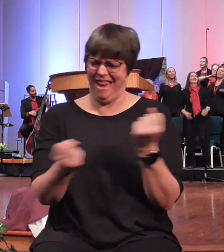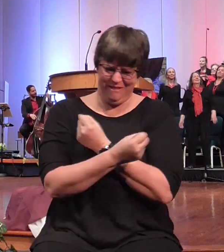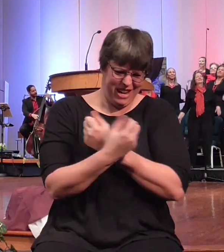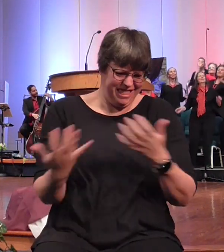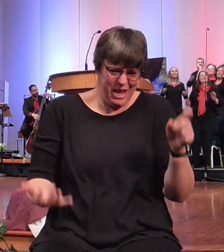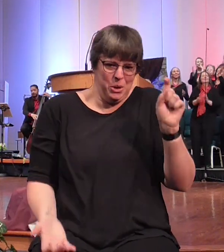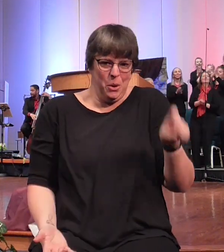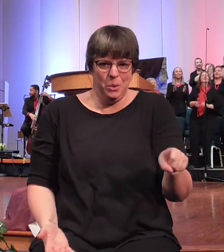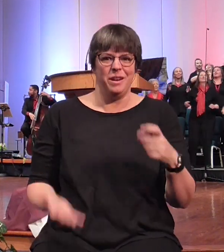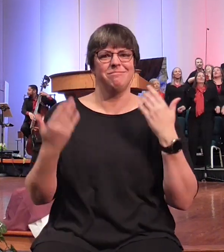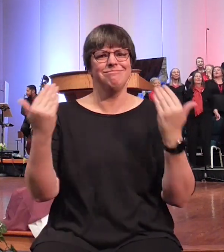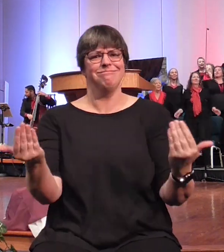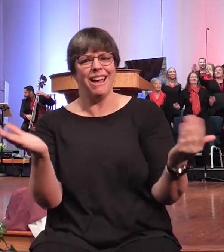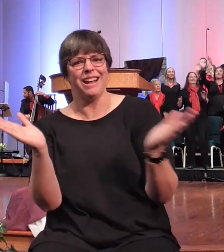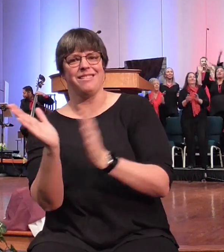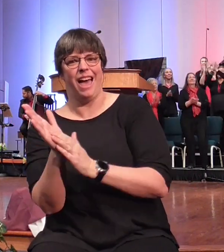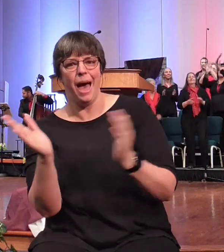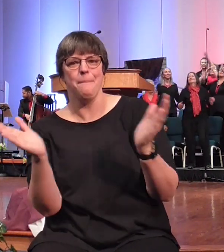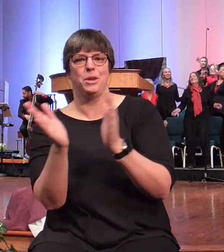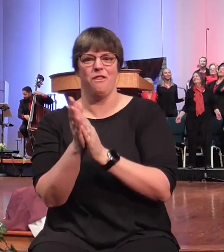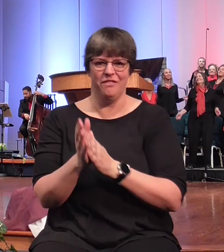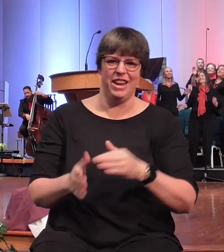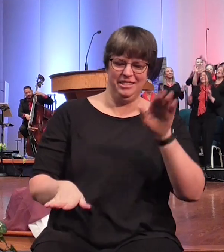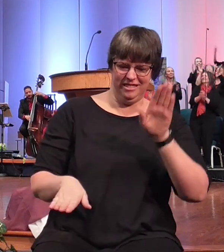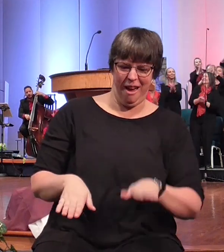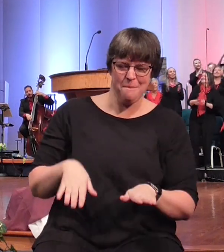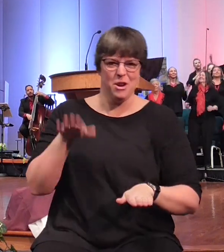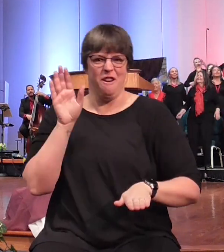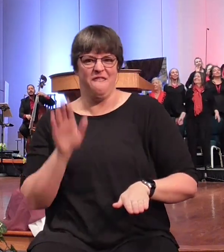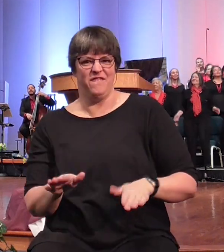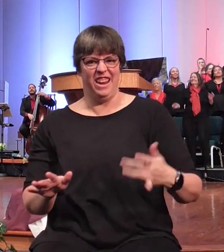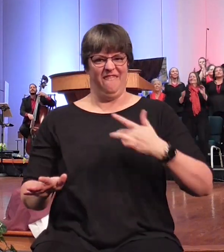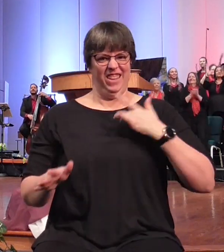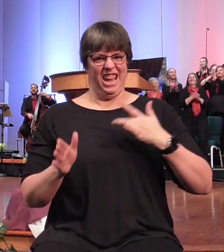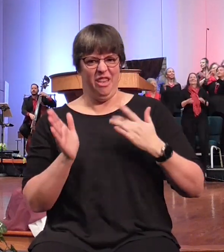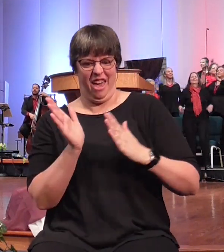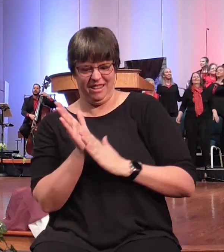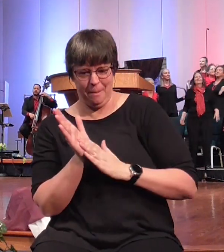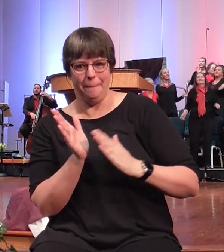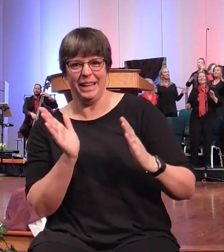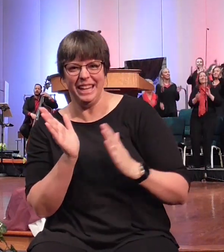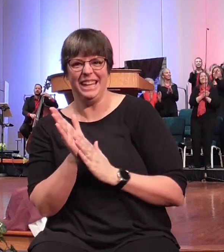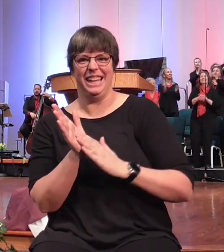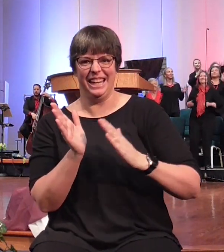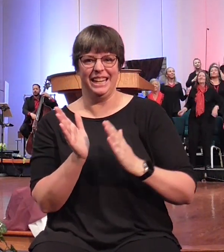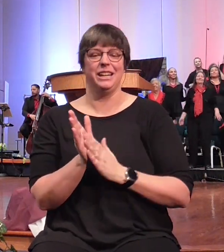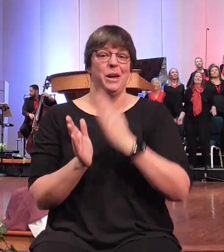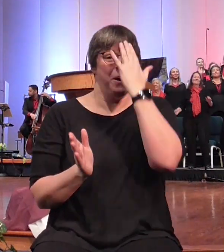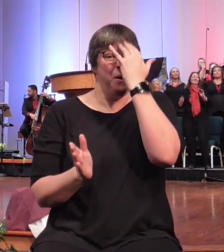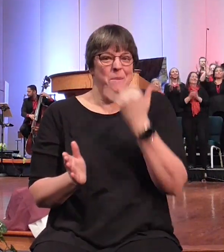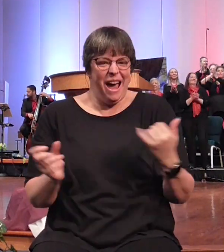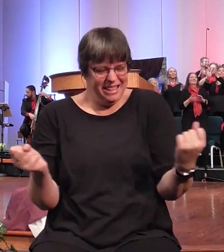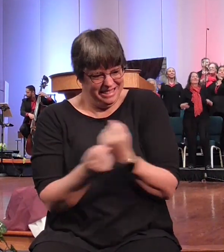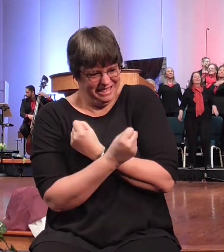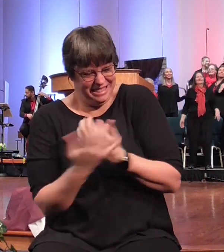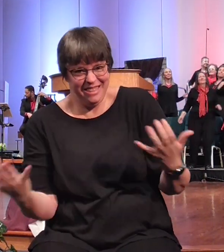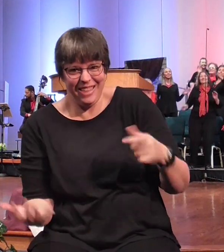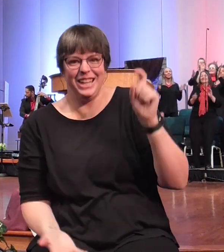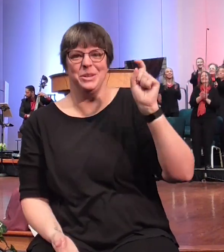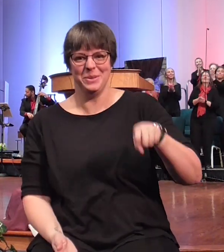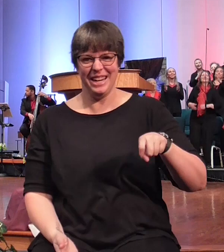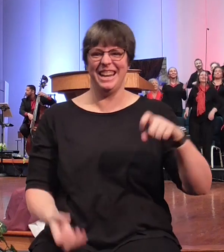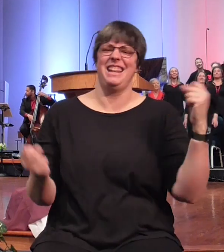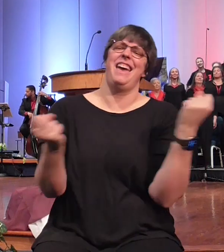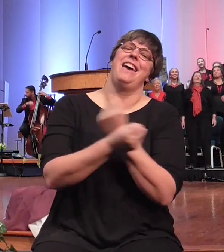All you'll ever need. Clap your hands and stomp your feet till you find that gospel beat, 'cause it's all you'll